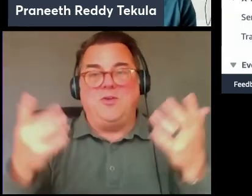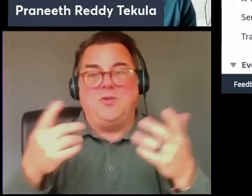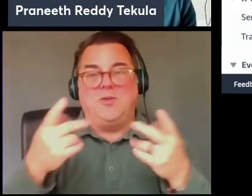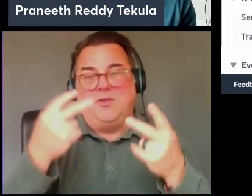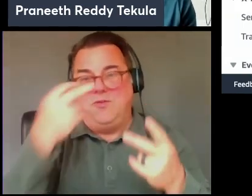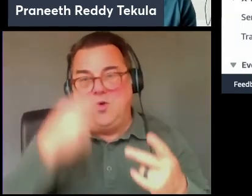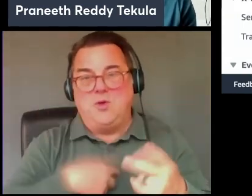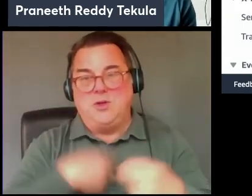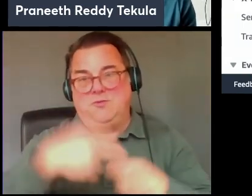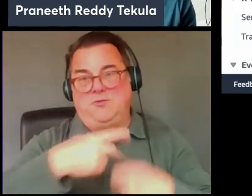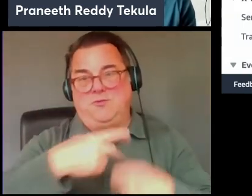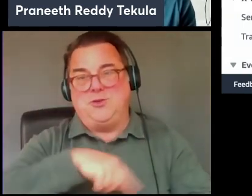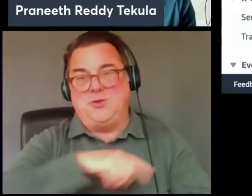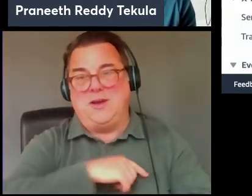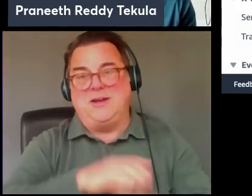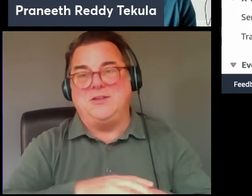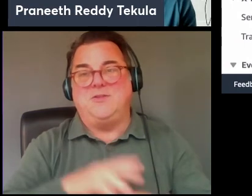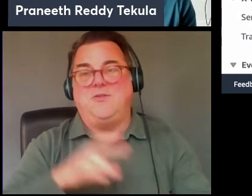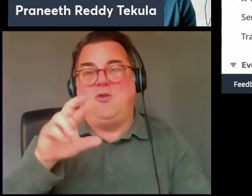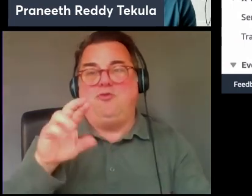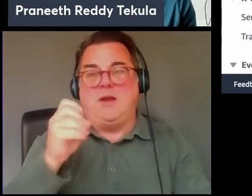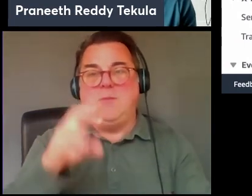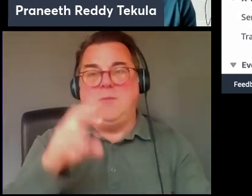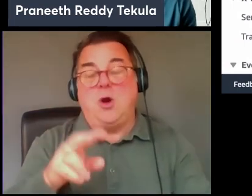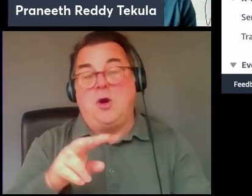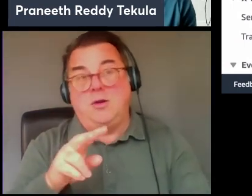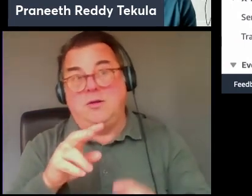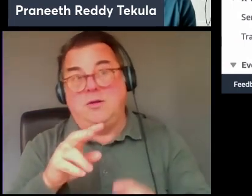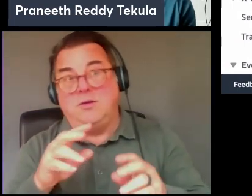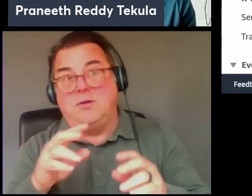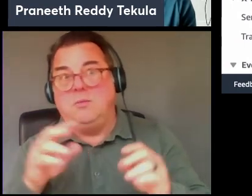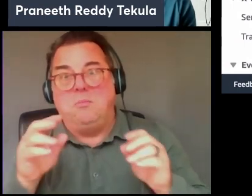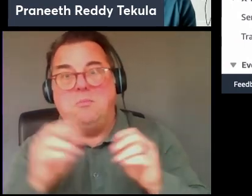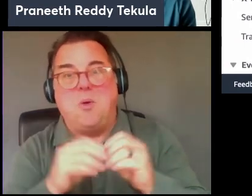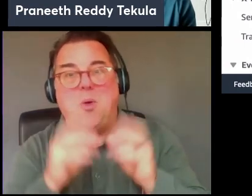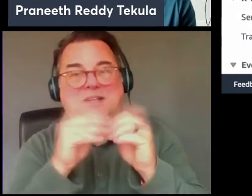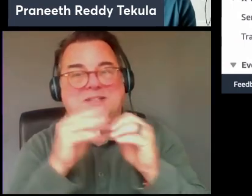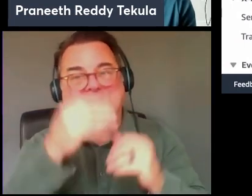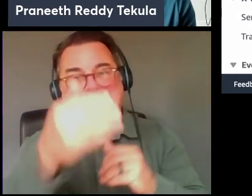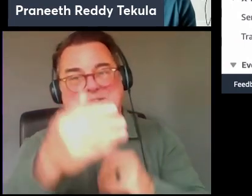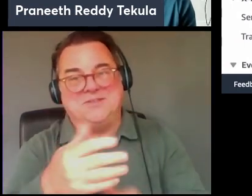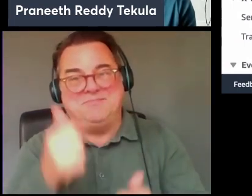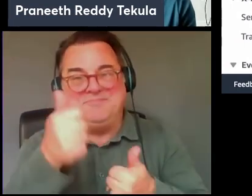for joining us here on Remars. Stay tuned. We have way more sessions after this.